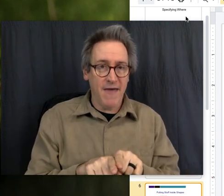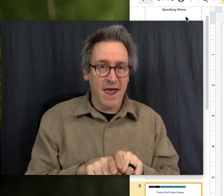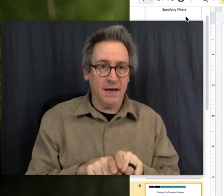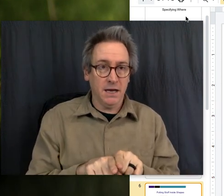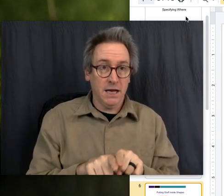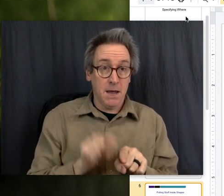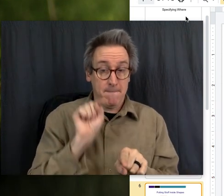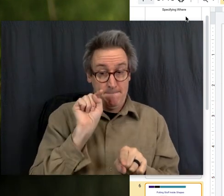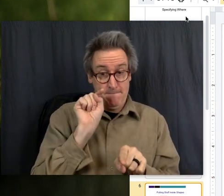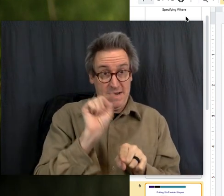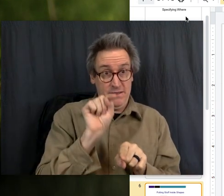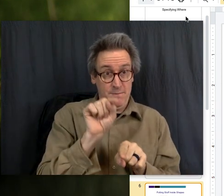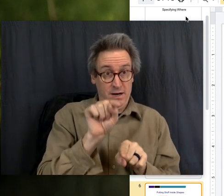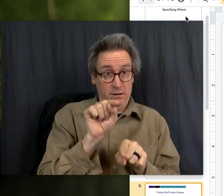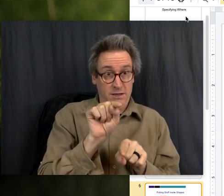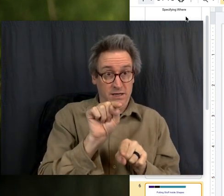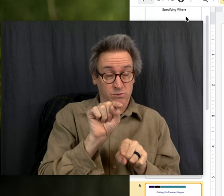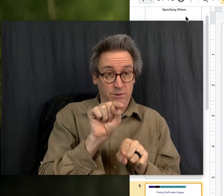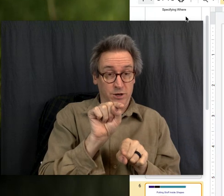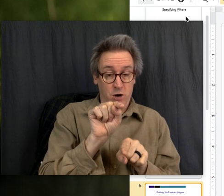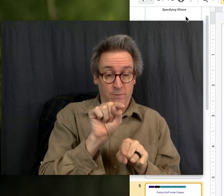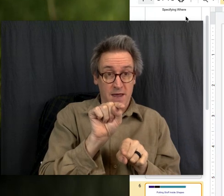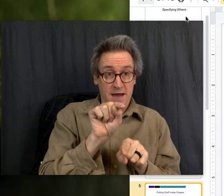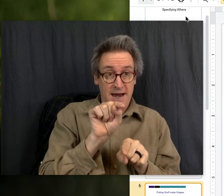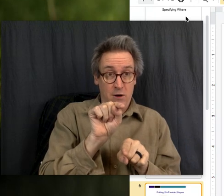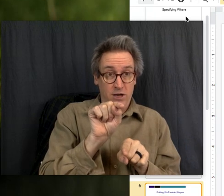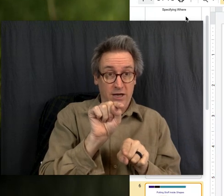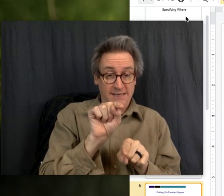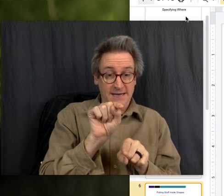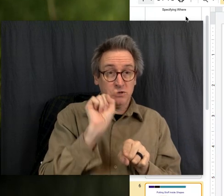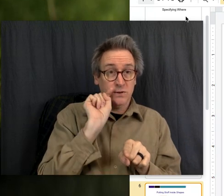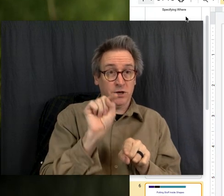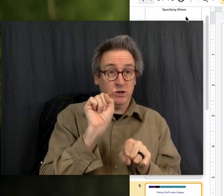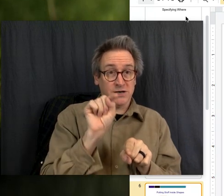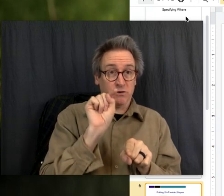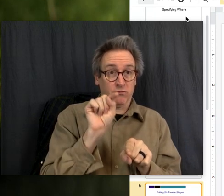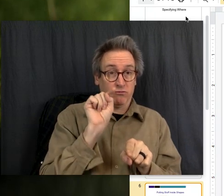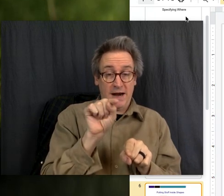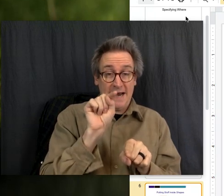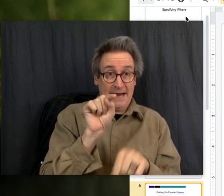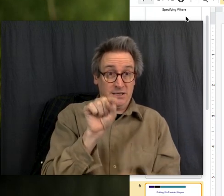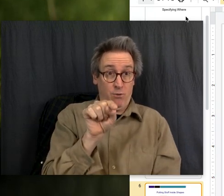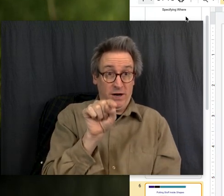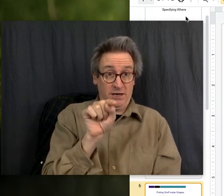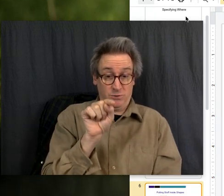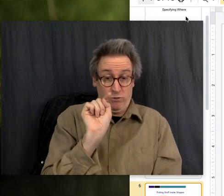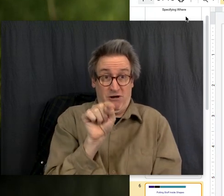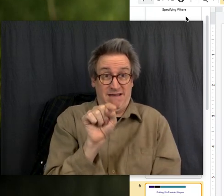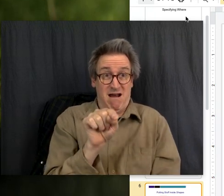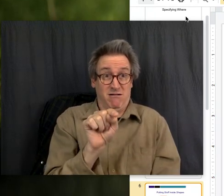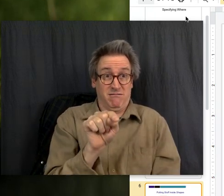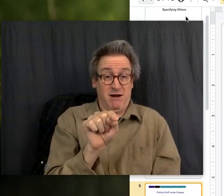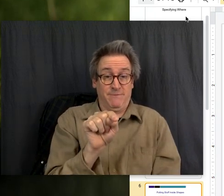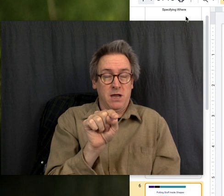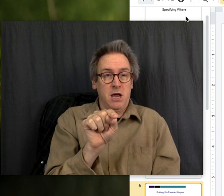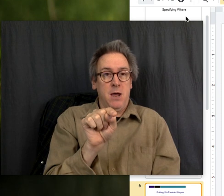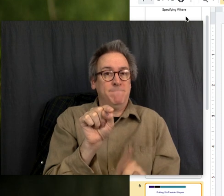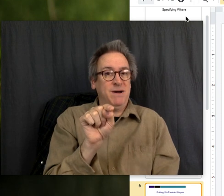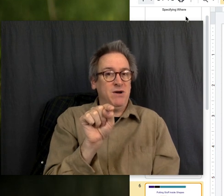And then in the middle is where we're going to go. Now, instinctually, we're going to use our right hand to point because we're going right there,